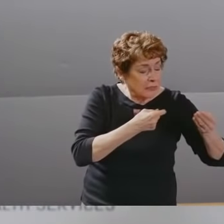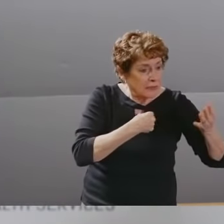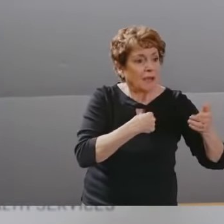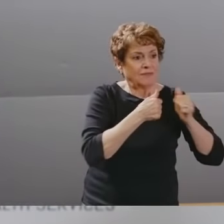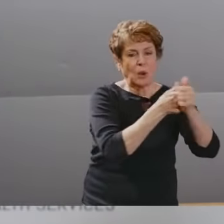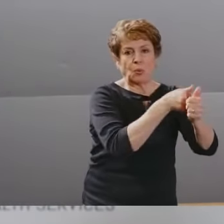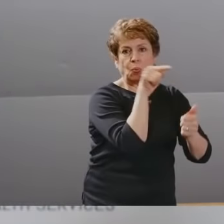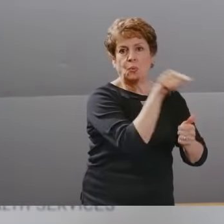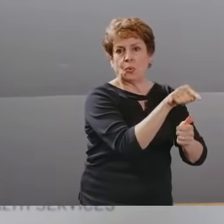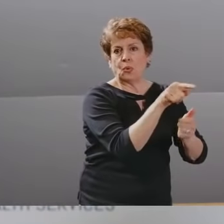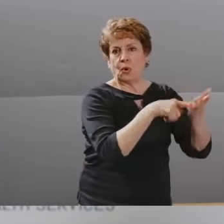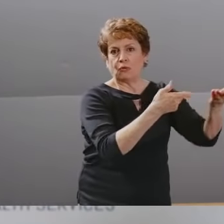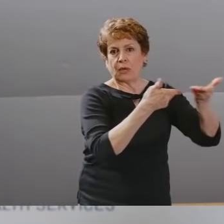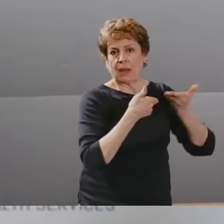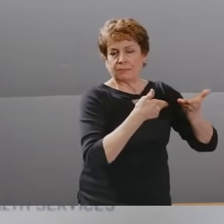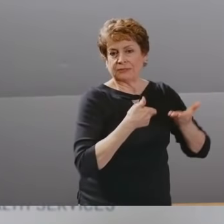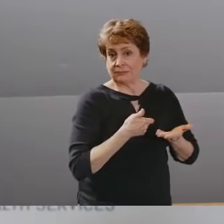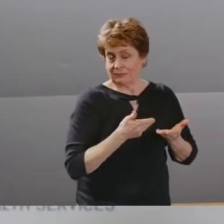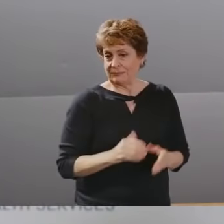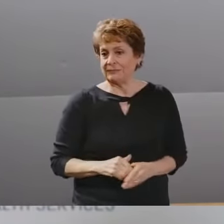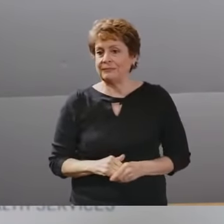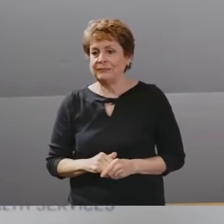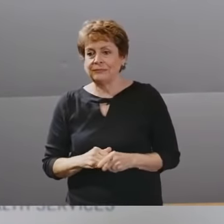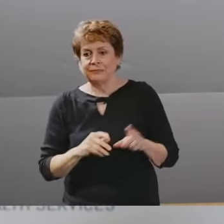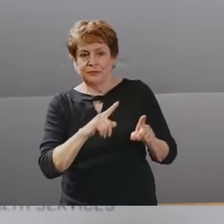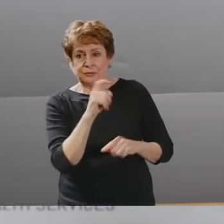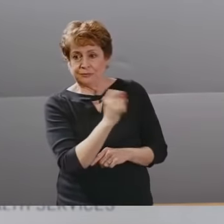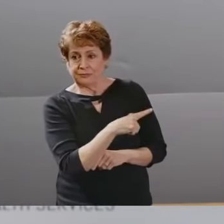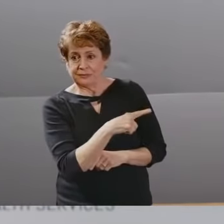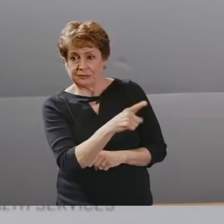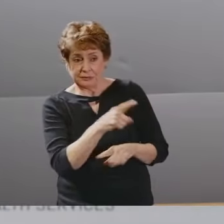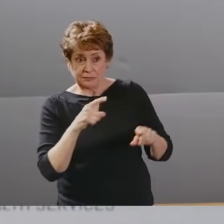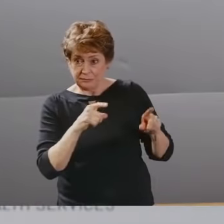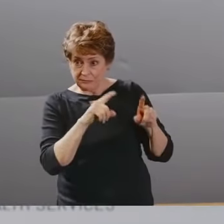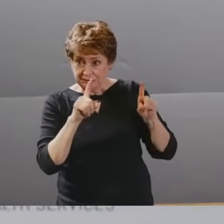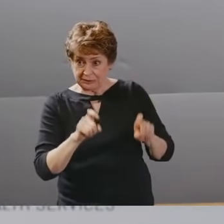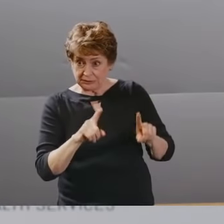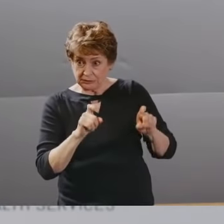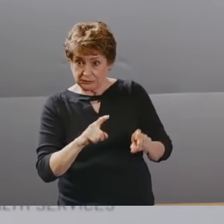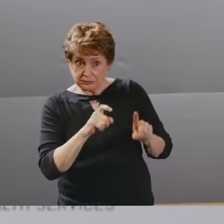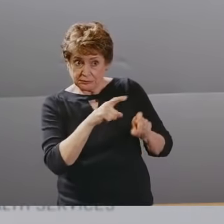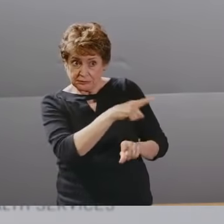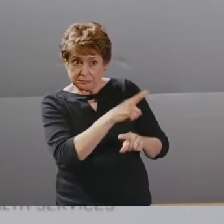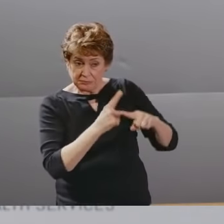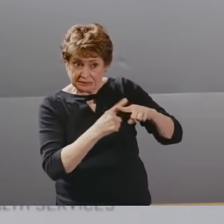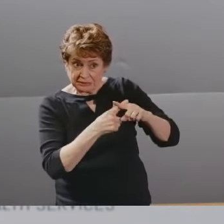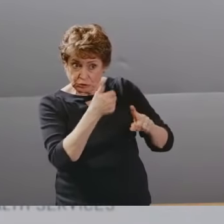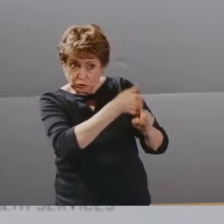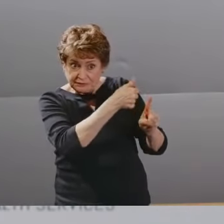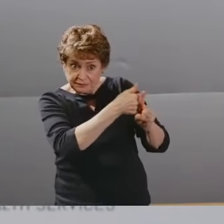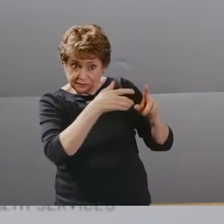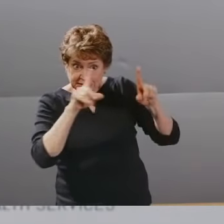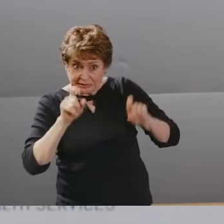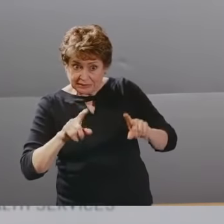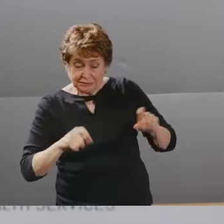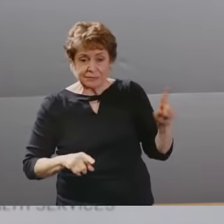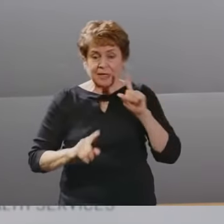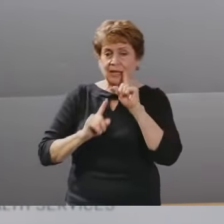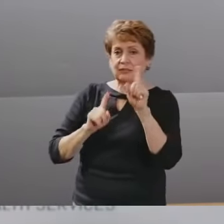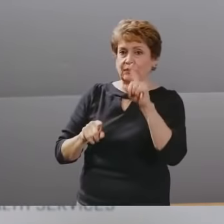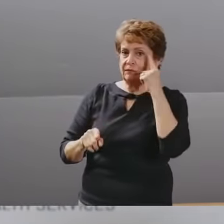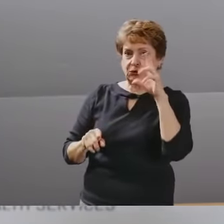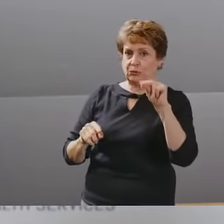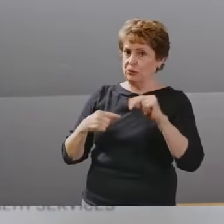you ever tested positive for COVID-19? Last question, please. No, the question is, have I ever tested positive for COVID-19? The answer